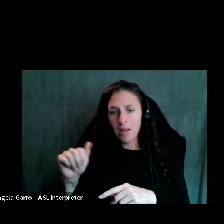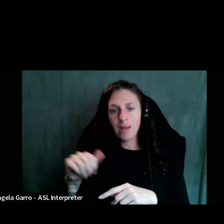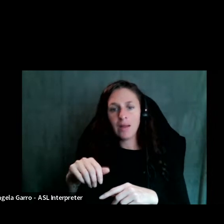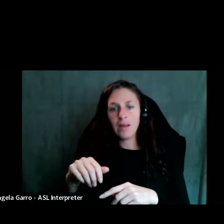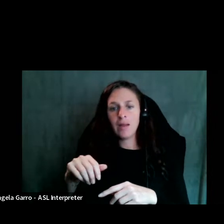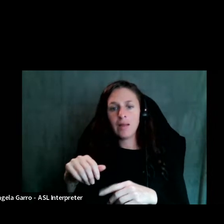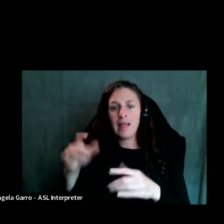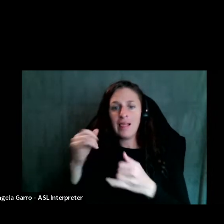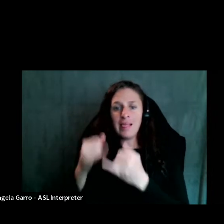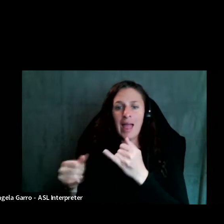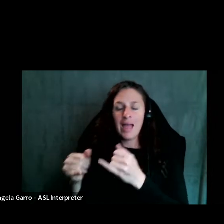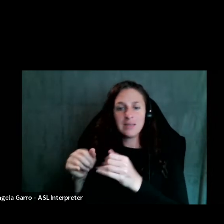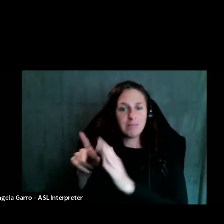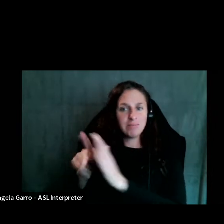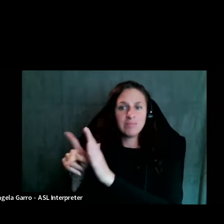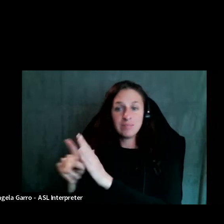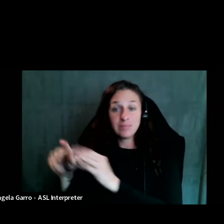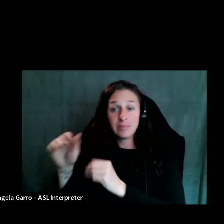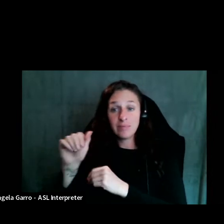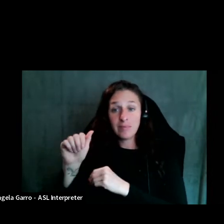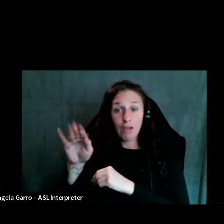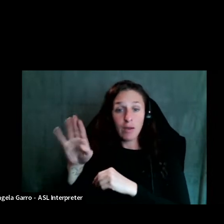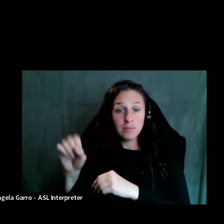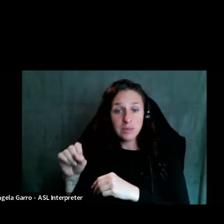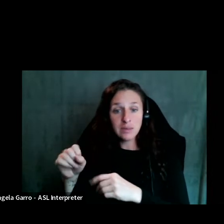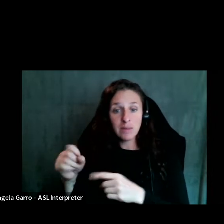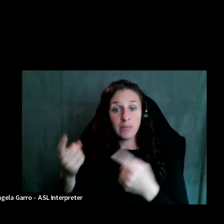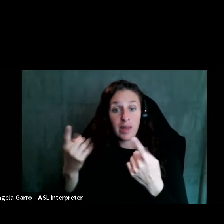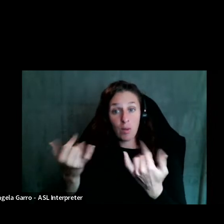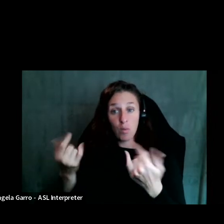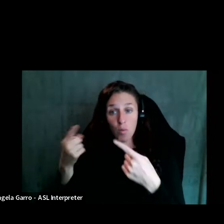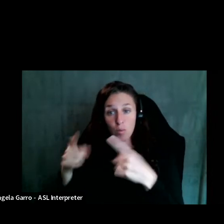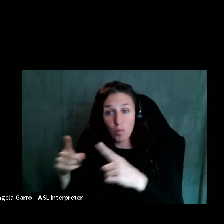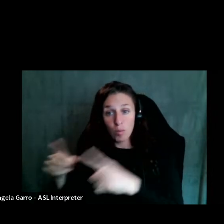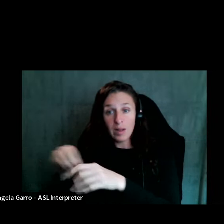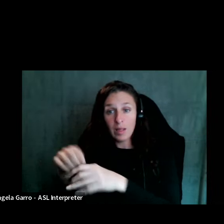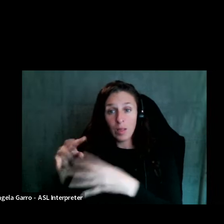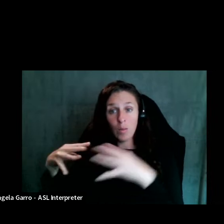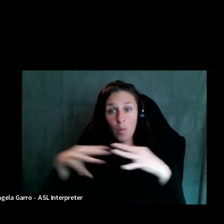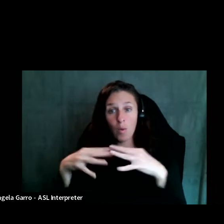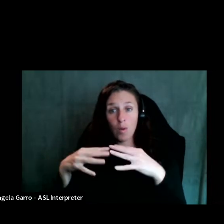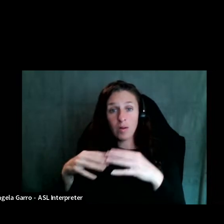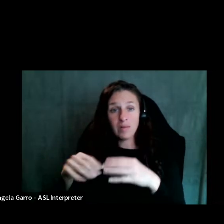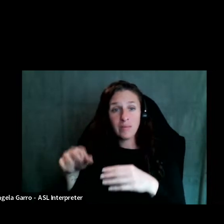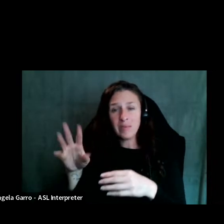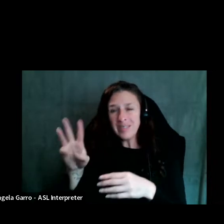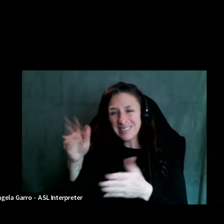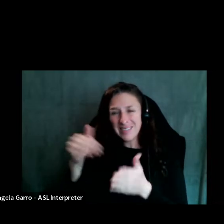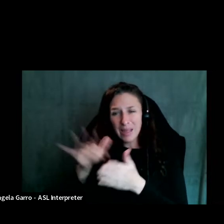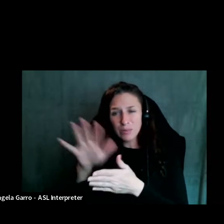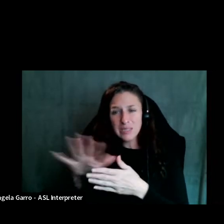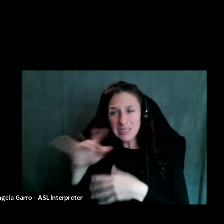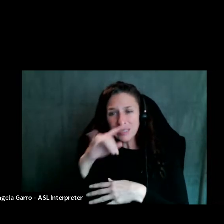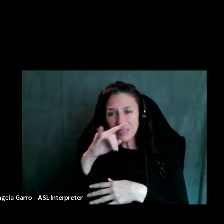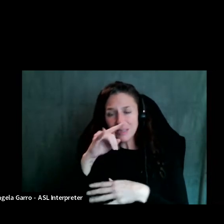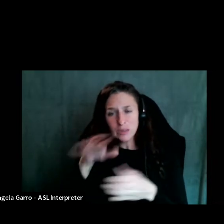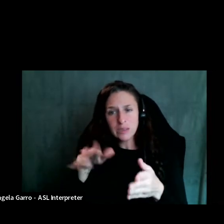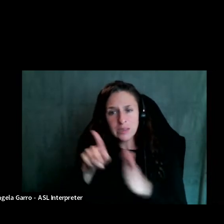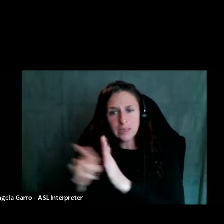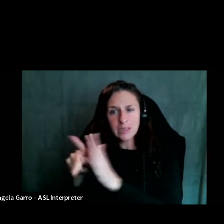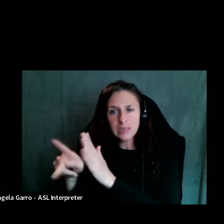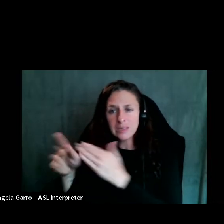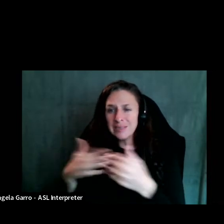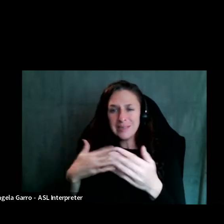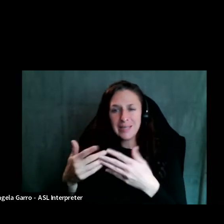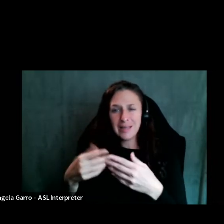about. And going on to now in the war, there's been a number of 6,000 children killed. And still the mainstream media